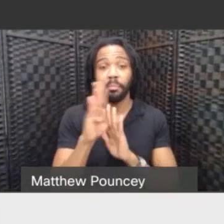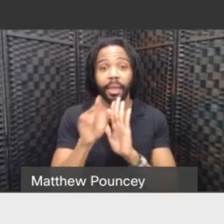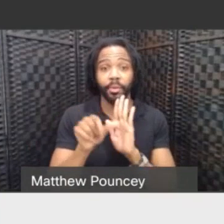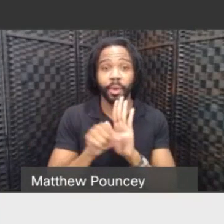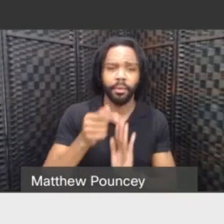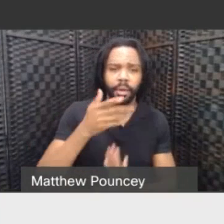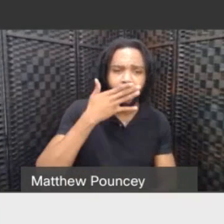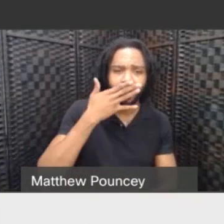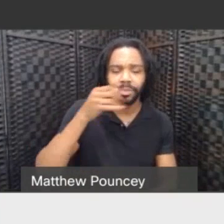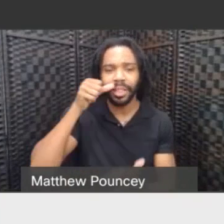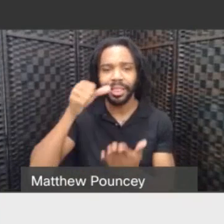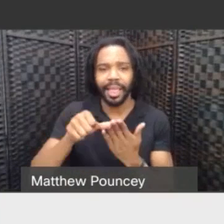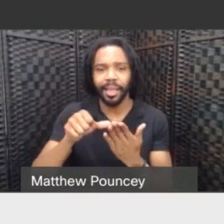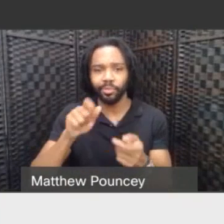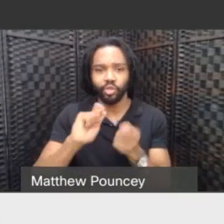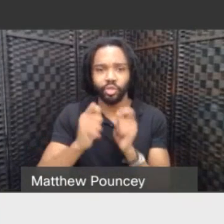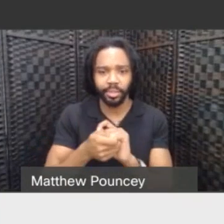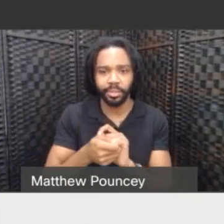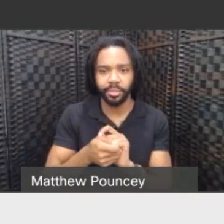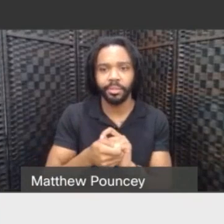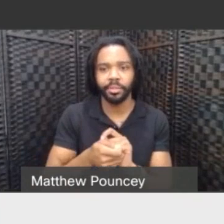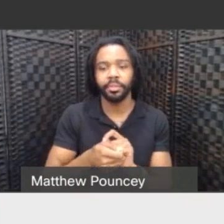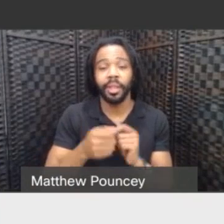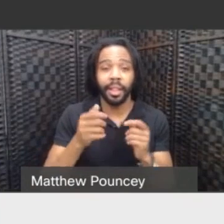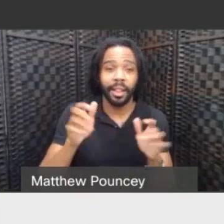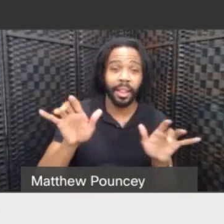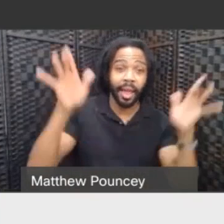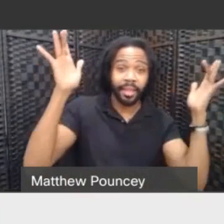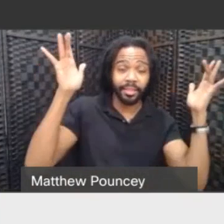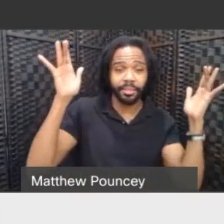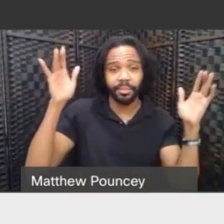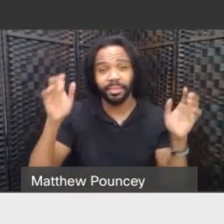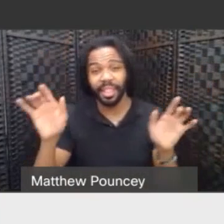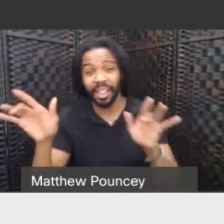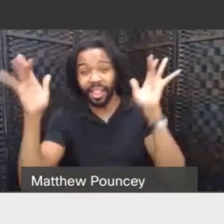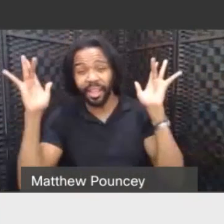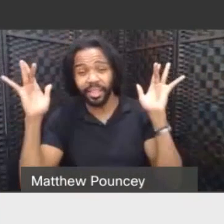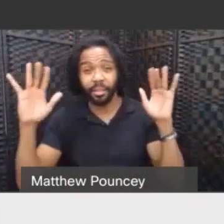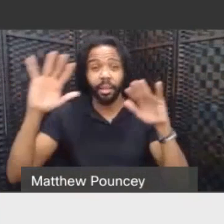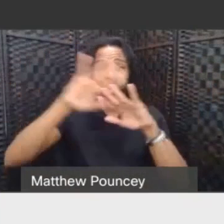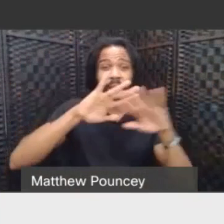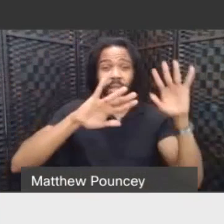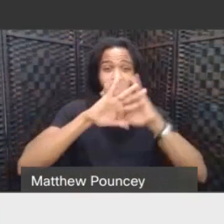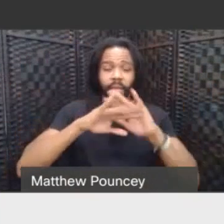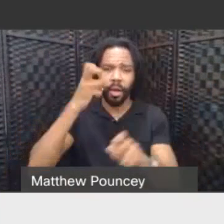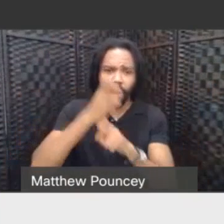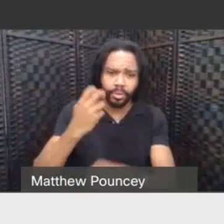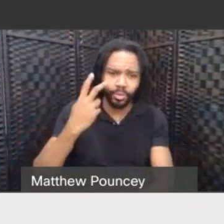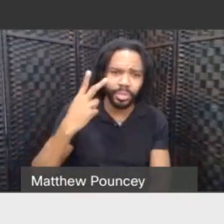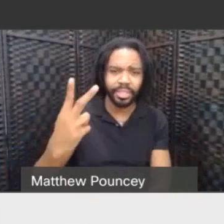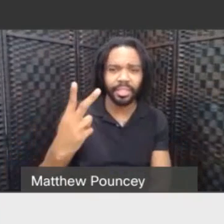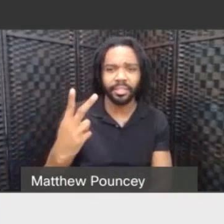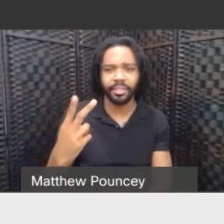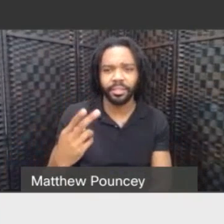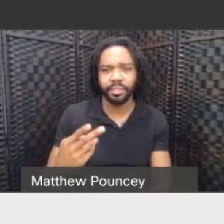changed. Light on light colors are very difficult to see, and light good